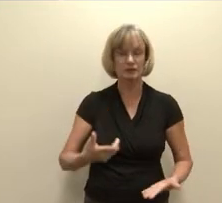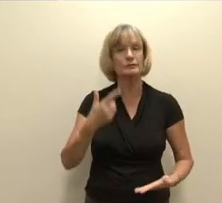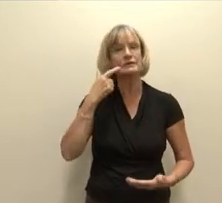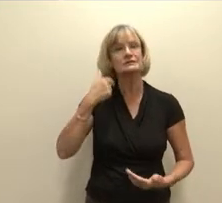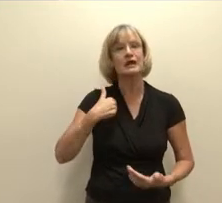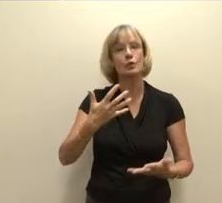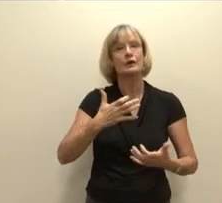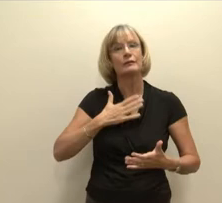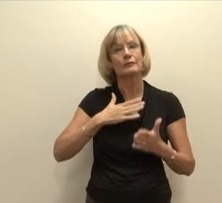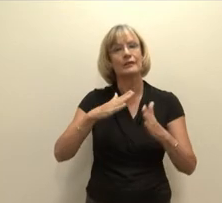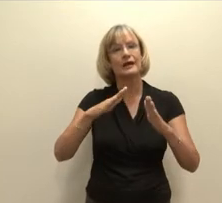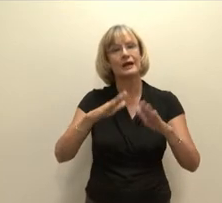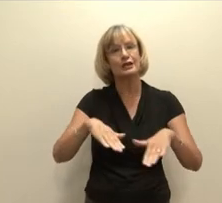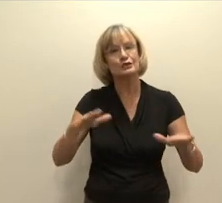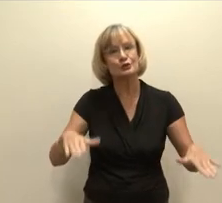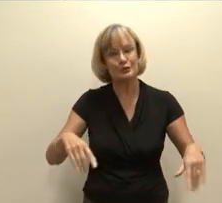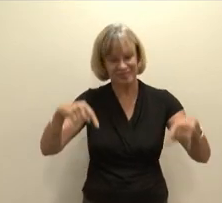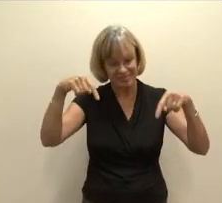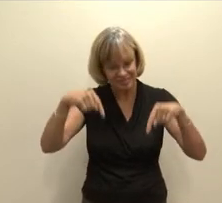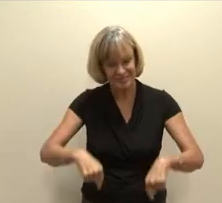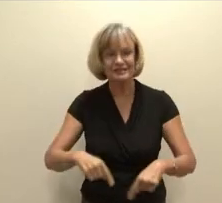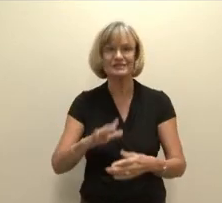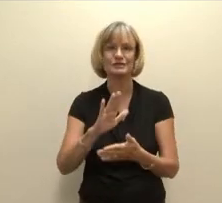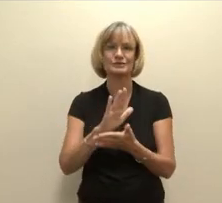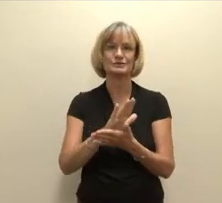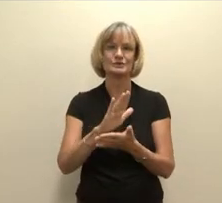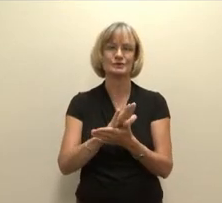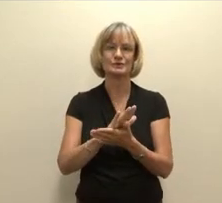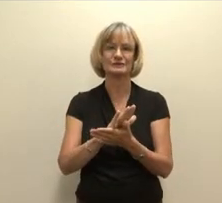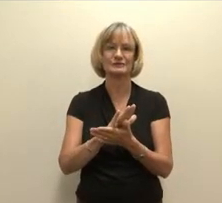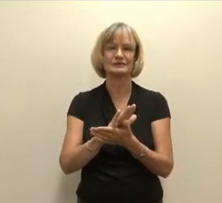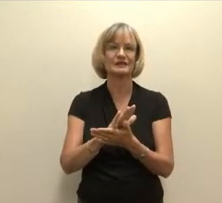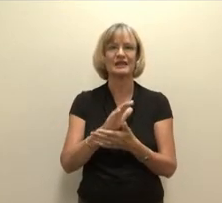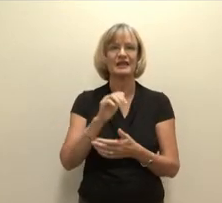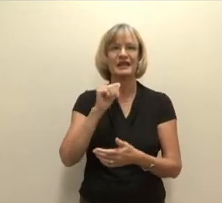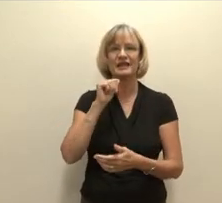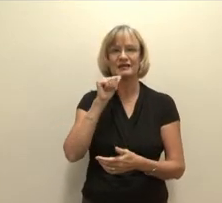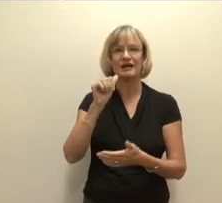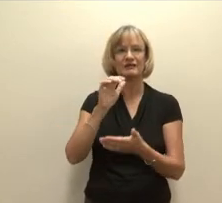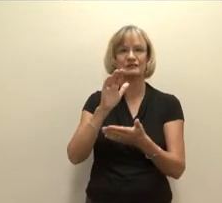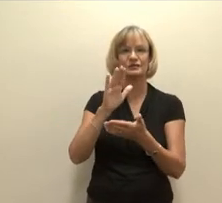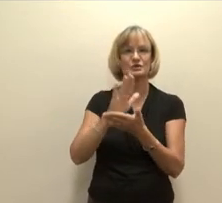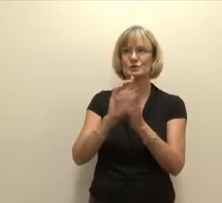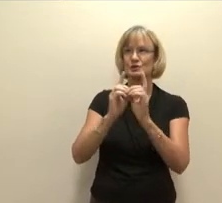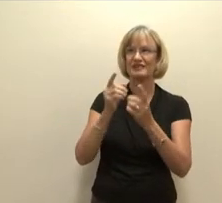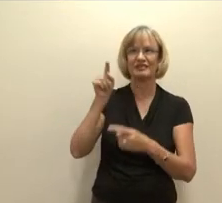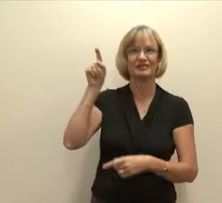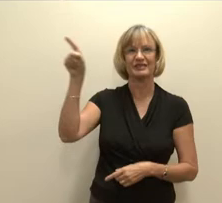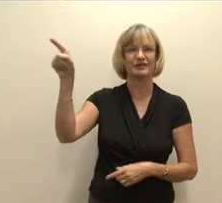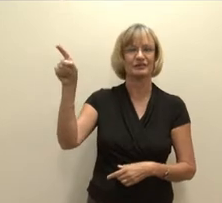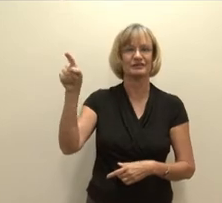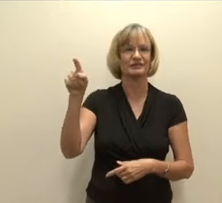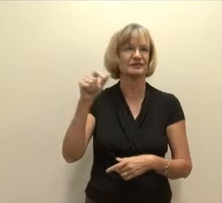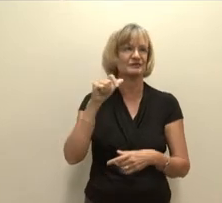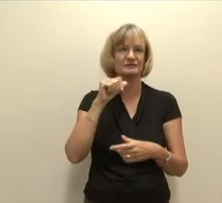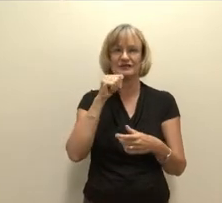in this district instead of a district that was $12.5 million short on their budget, and children that were